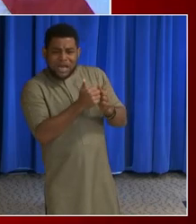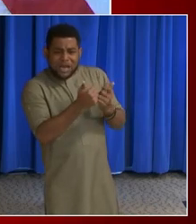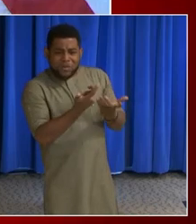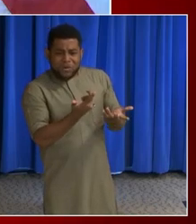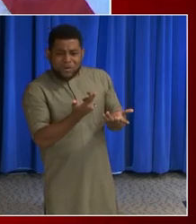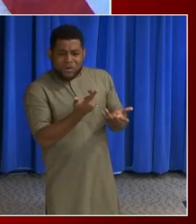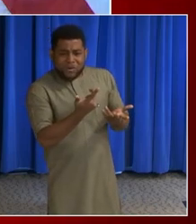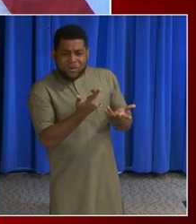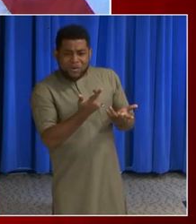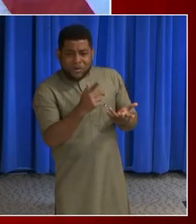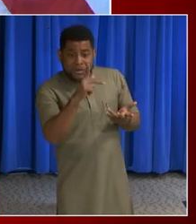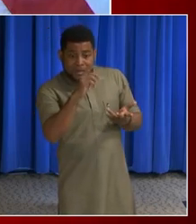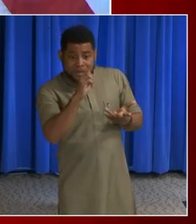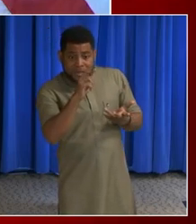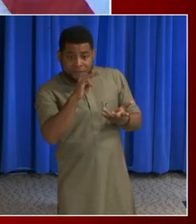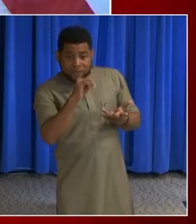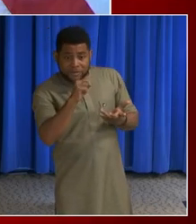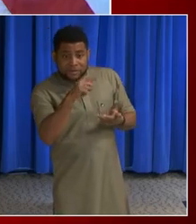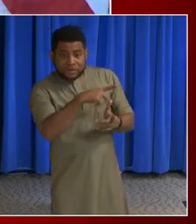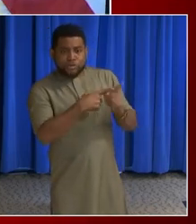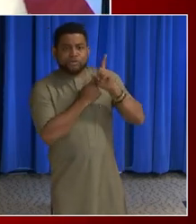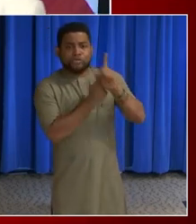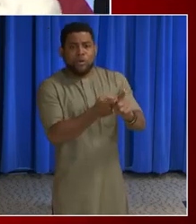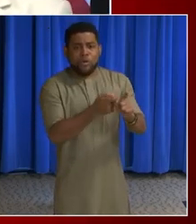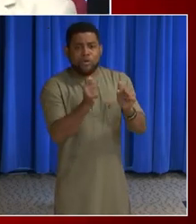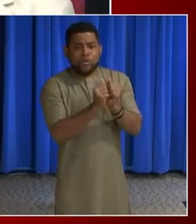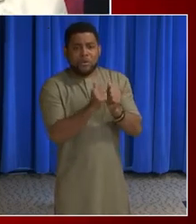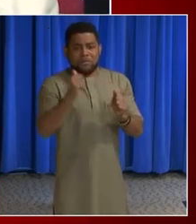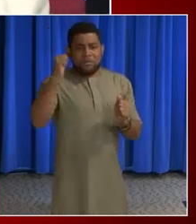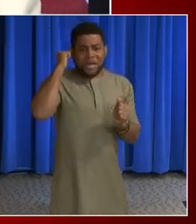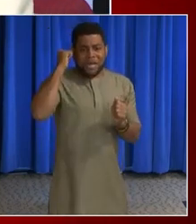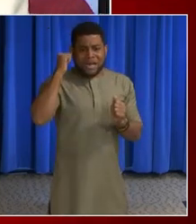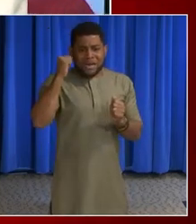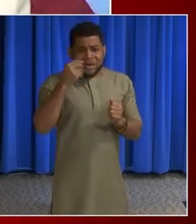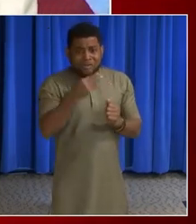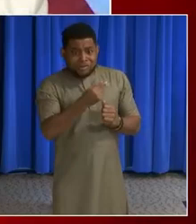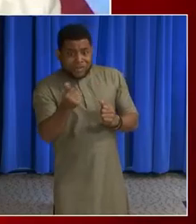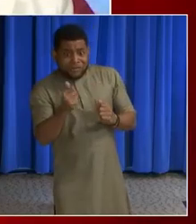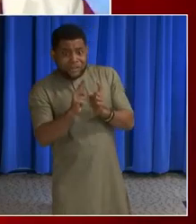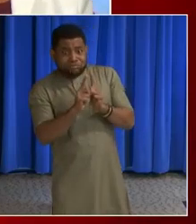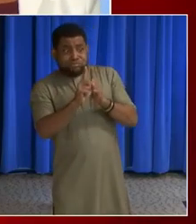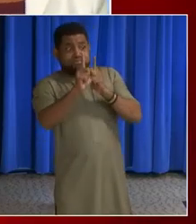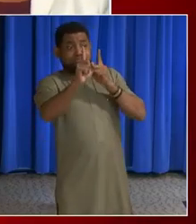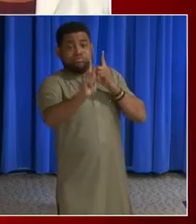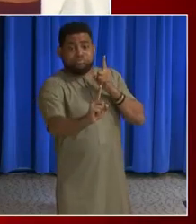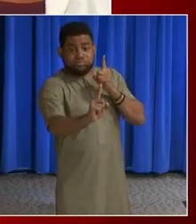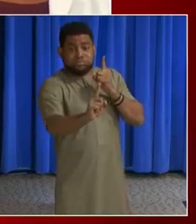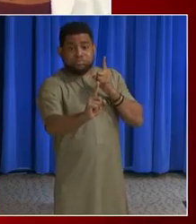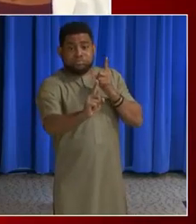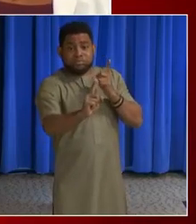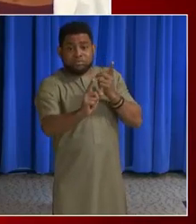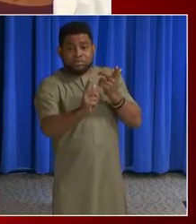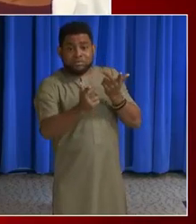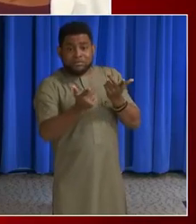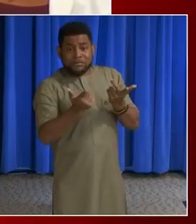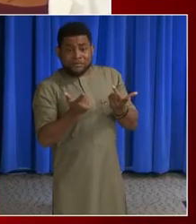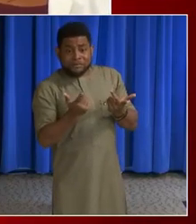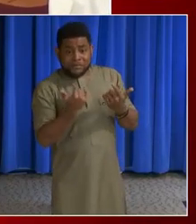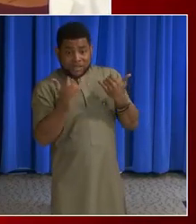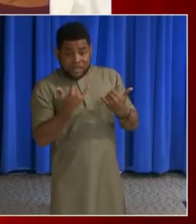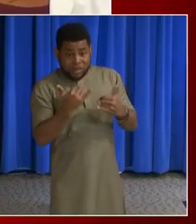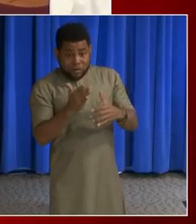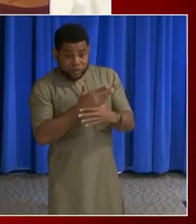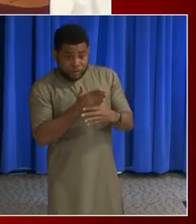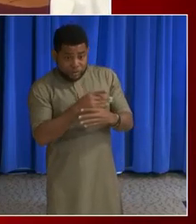Kevin was running with his back turned, he was several yards away. And third question, between this and the Caron Hilton